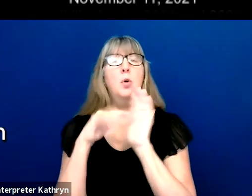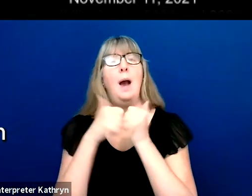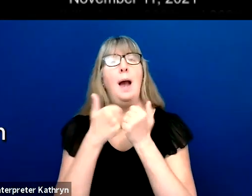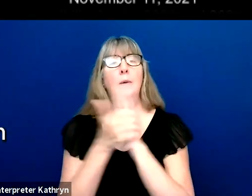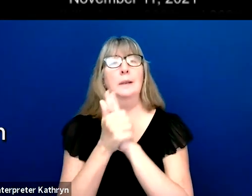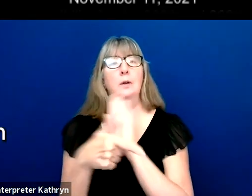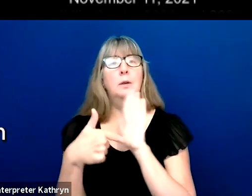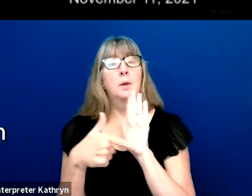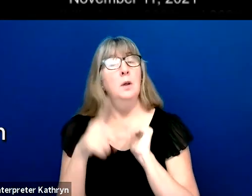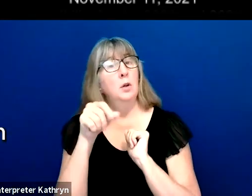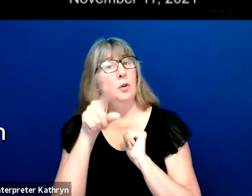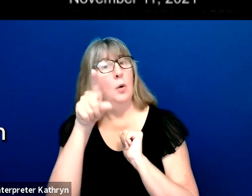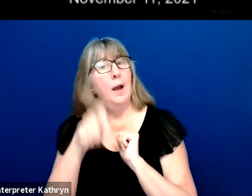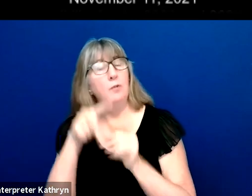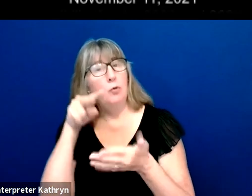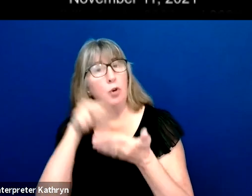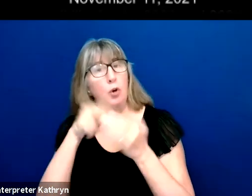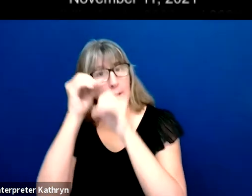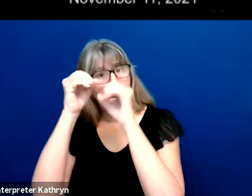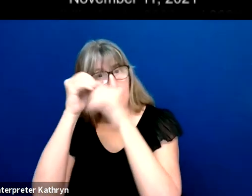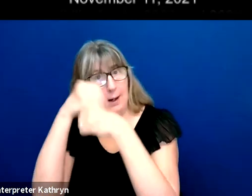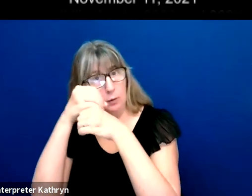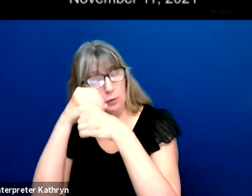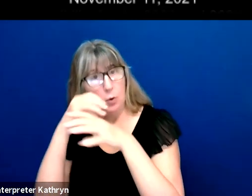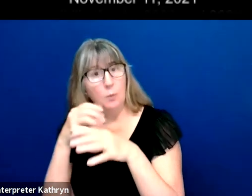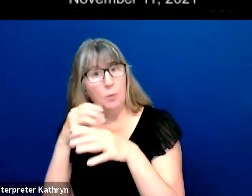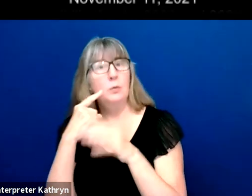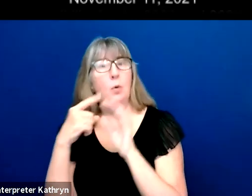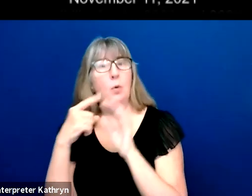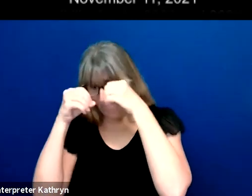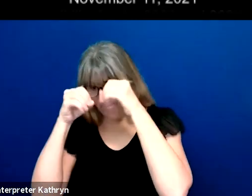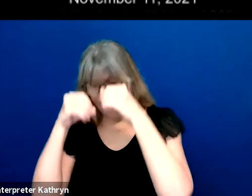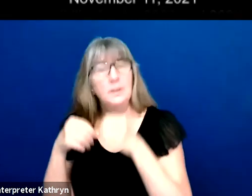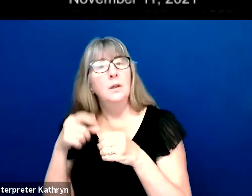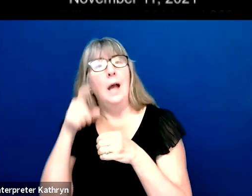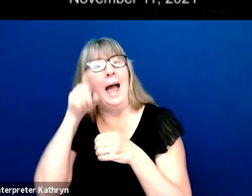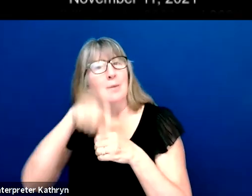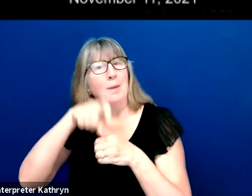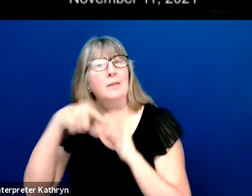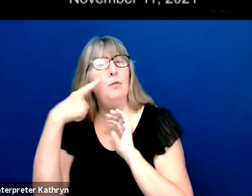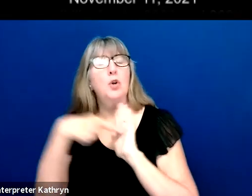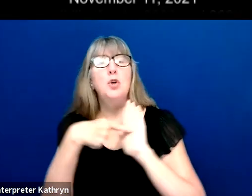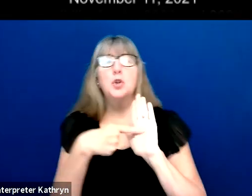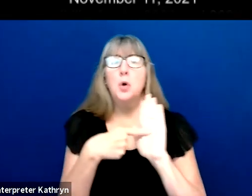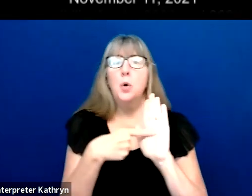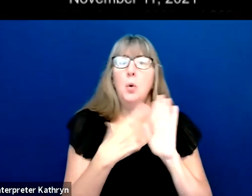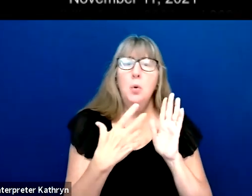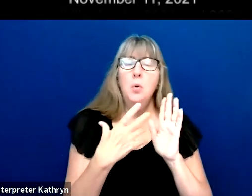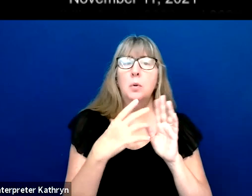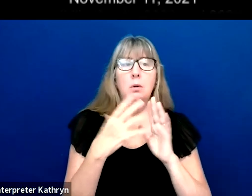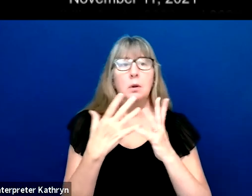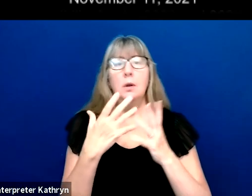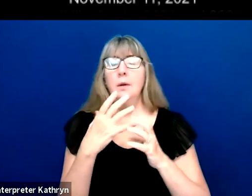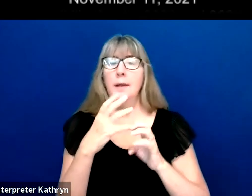have to look down a microscope to show that you're able to plan or evaluate an